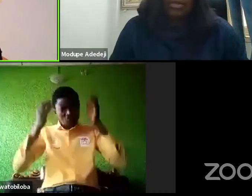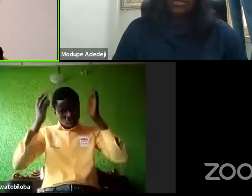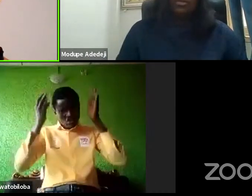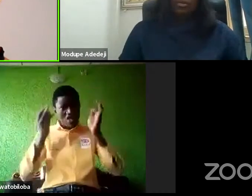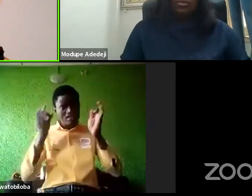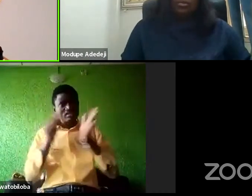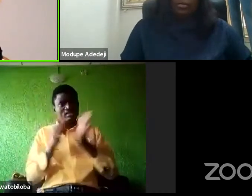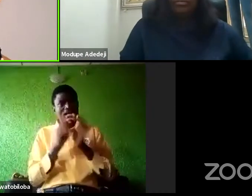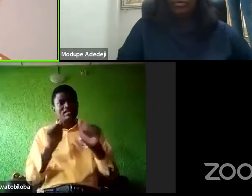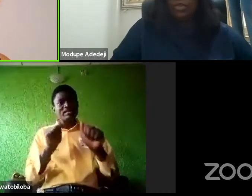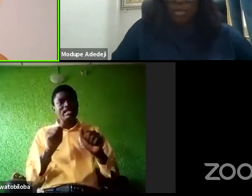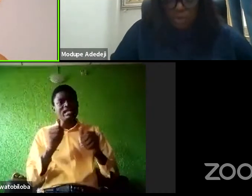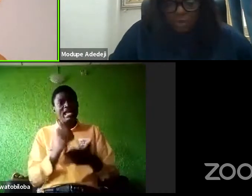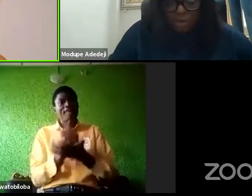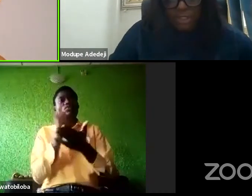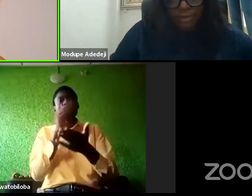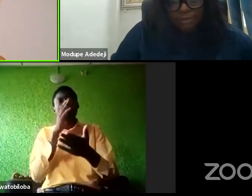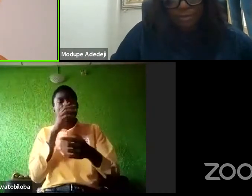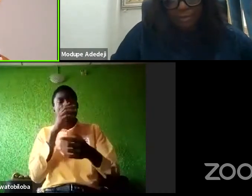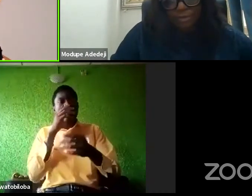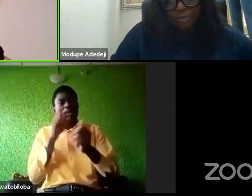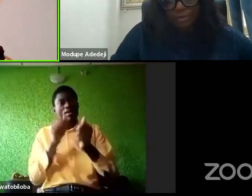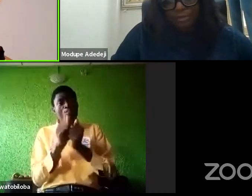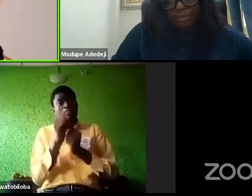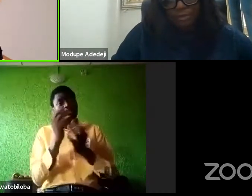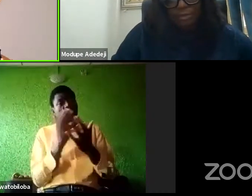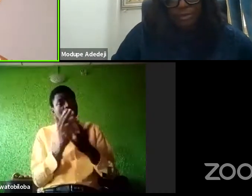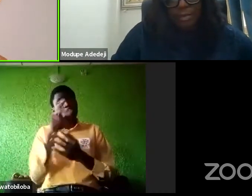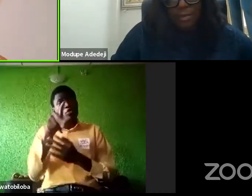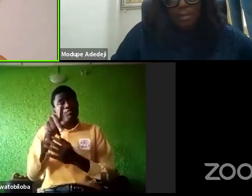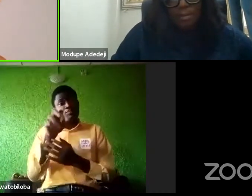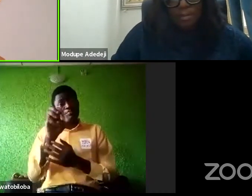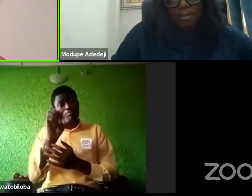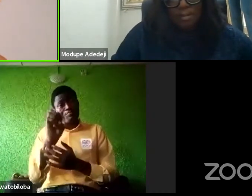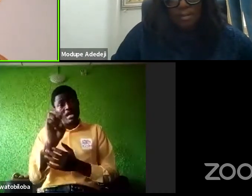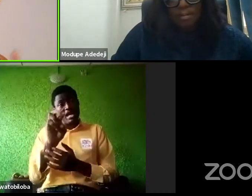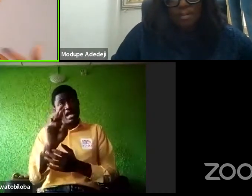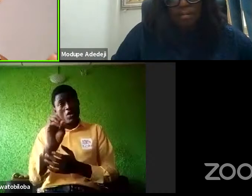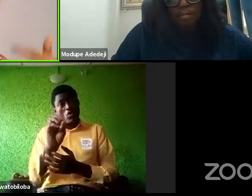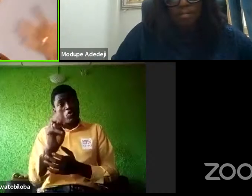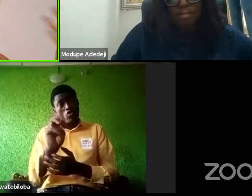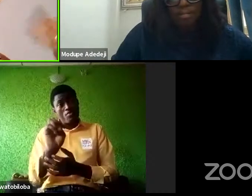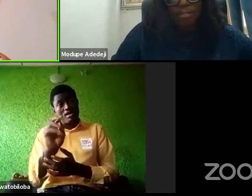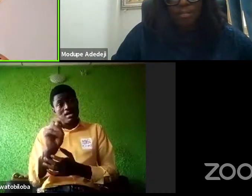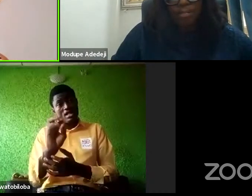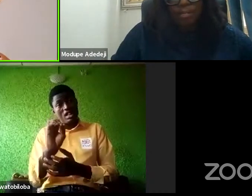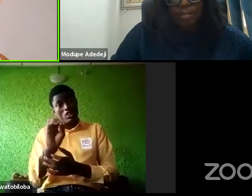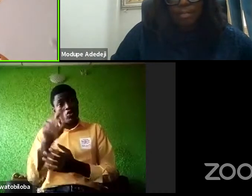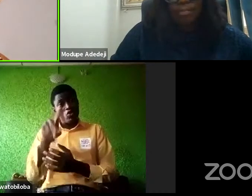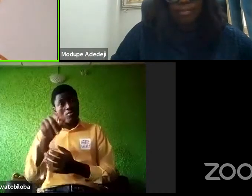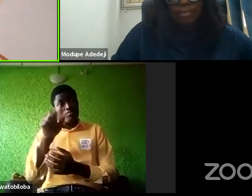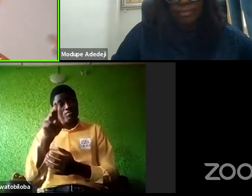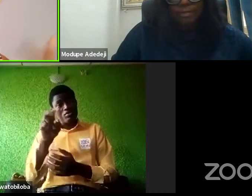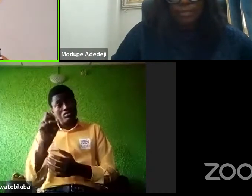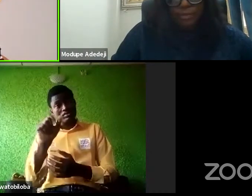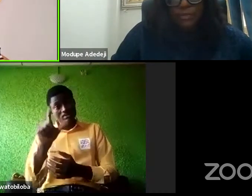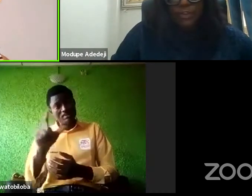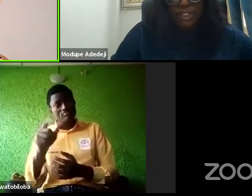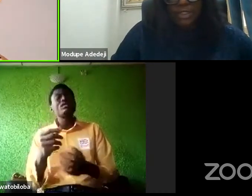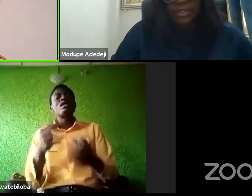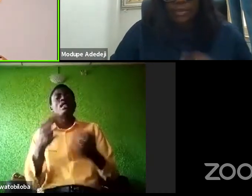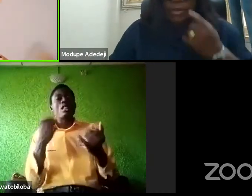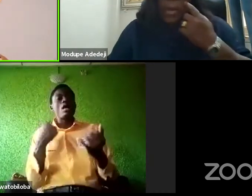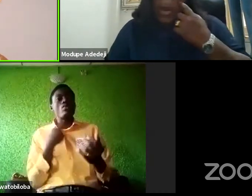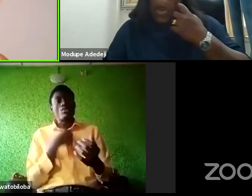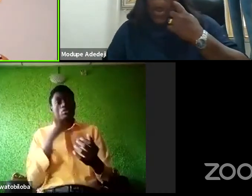perimenopausal symptoms? What should we do apart from, now we know that we can eat some food? Now we know that we can prepare our mind that this thing is happening and seek help.